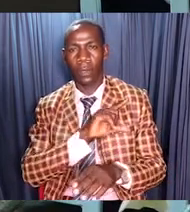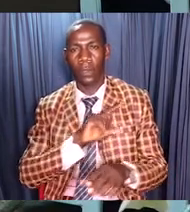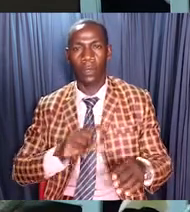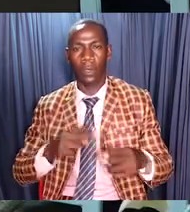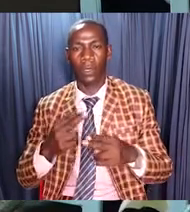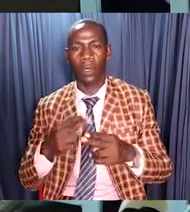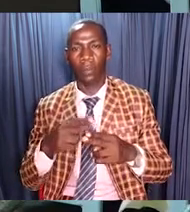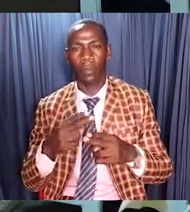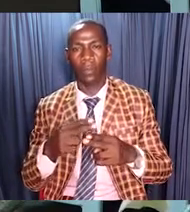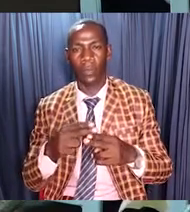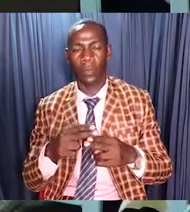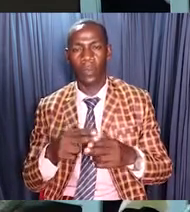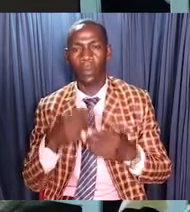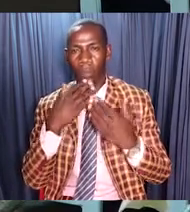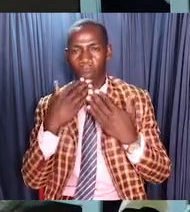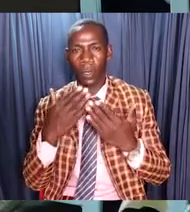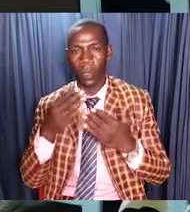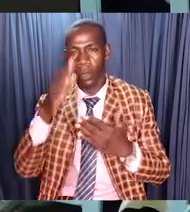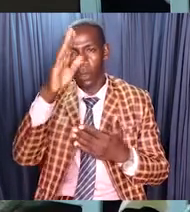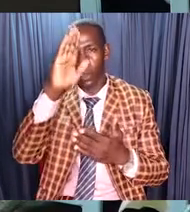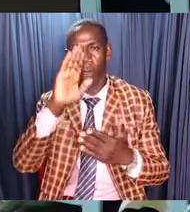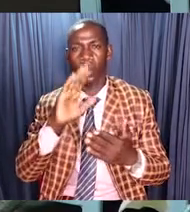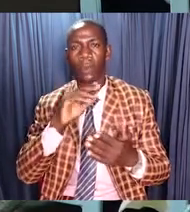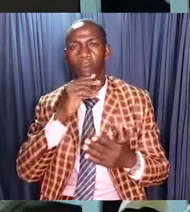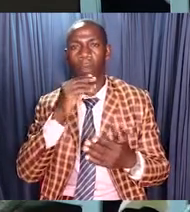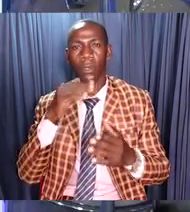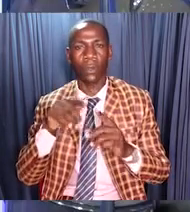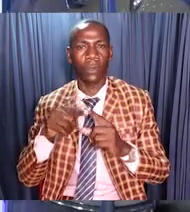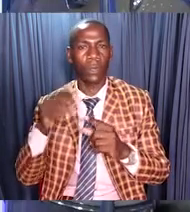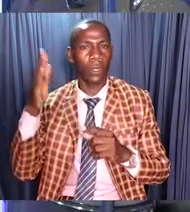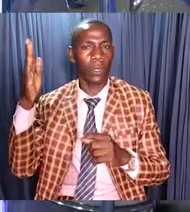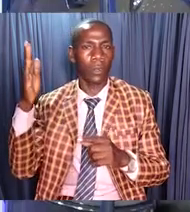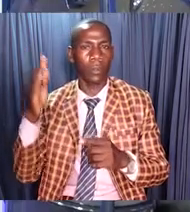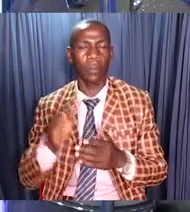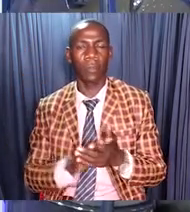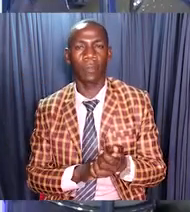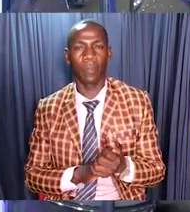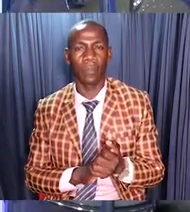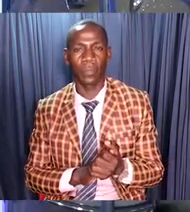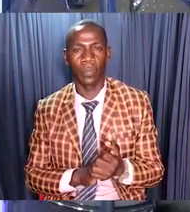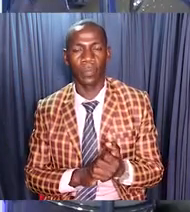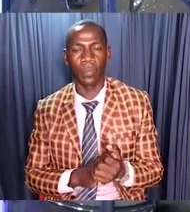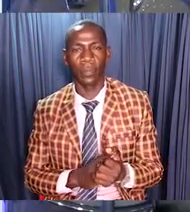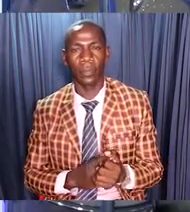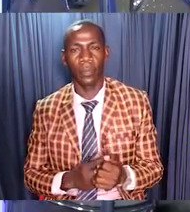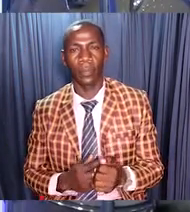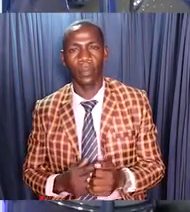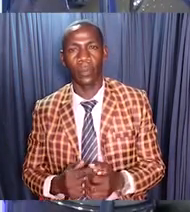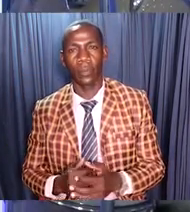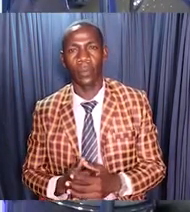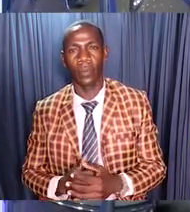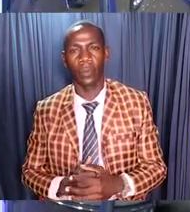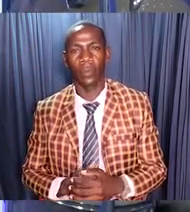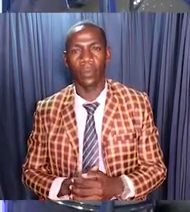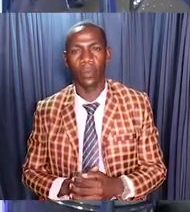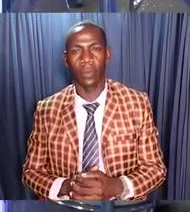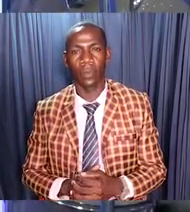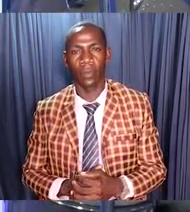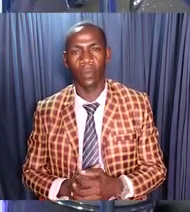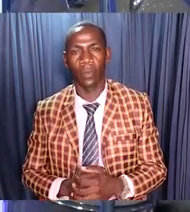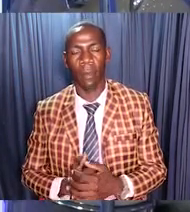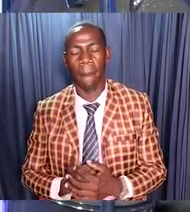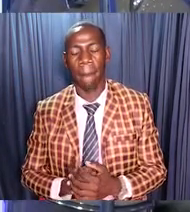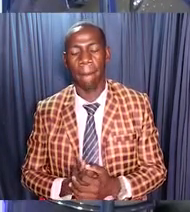la Bwana Yesu, mkimshukuru Mungu Baba kwa yeye. Put on therefore, as the elect of